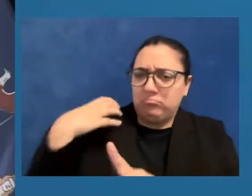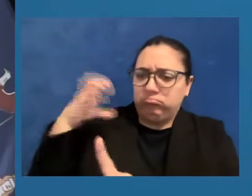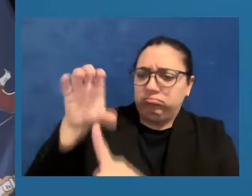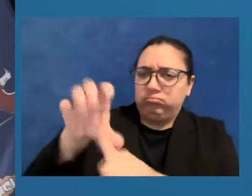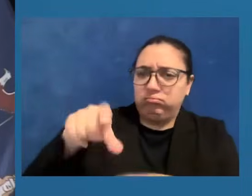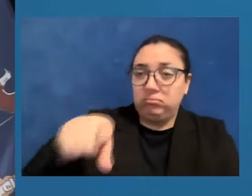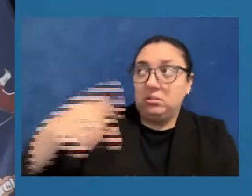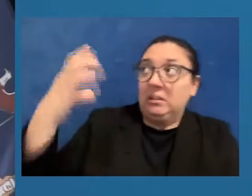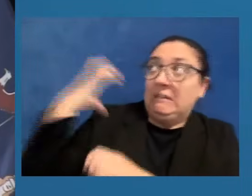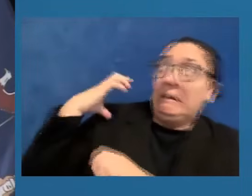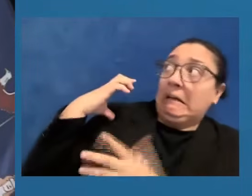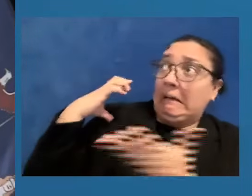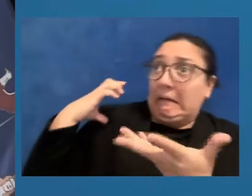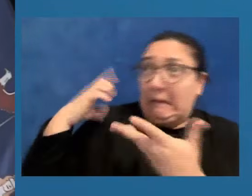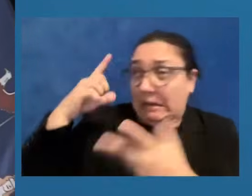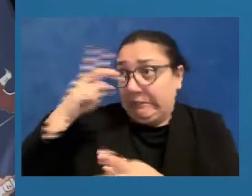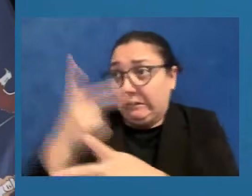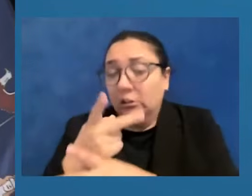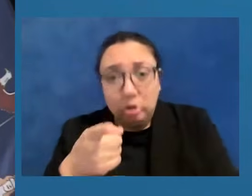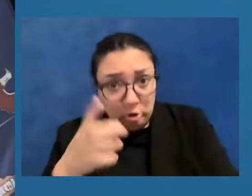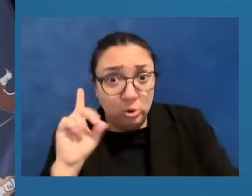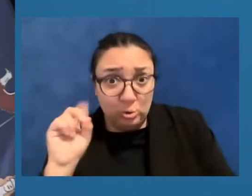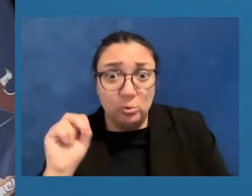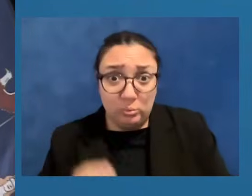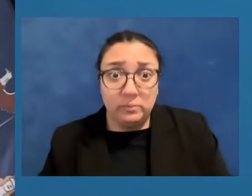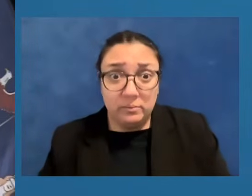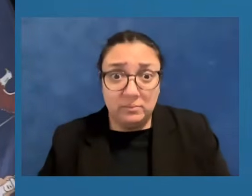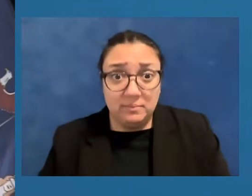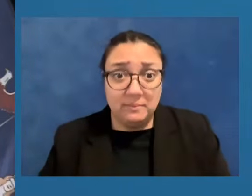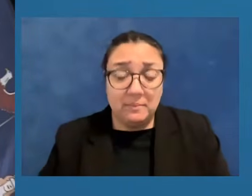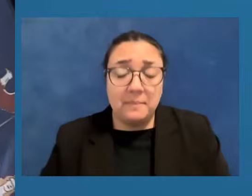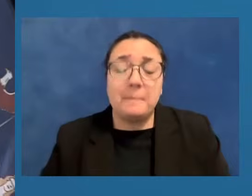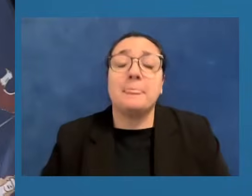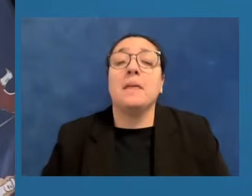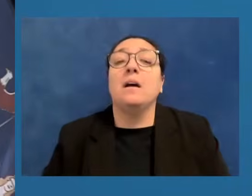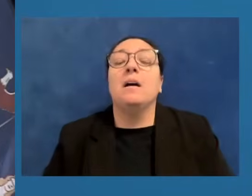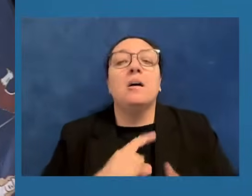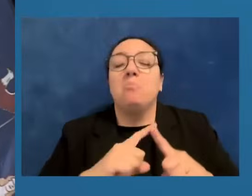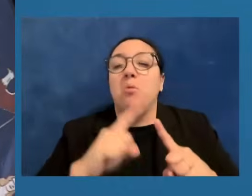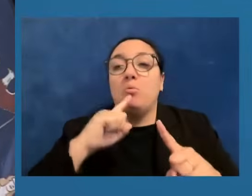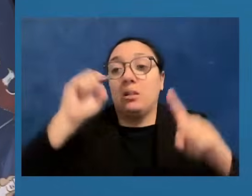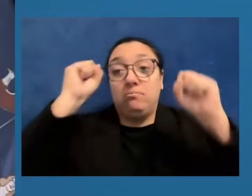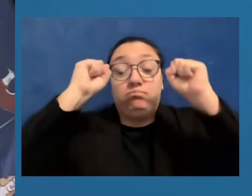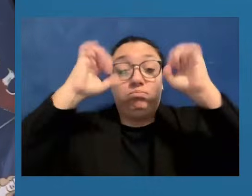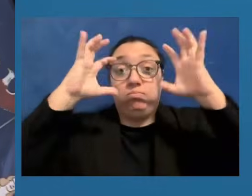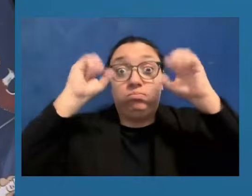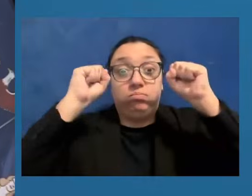this, which you do. But the remarkable